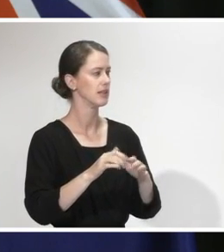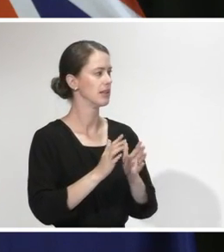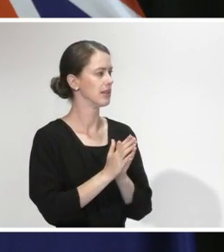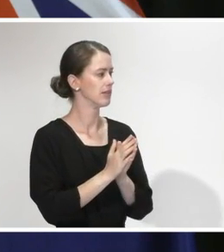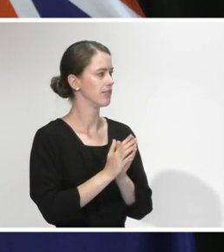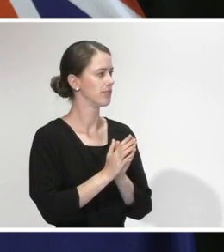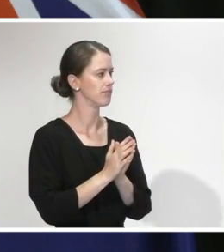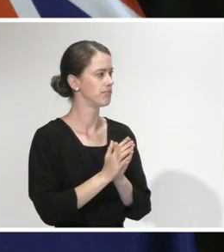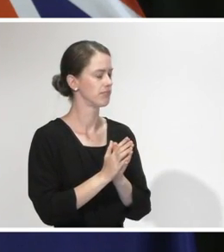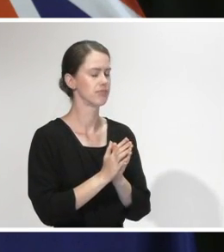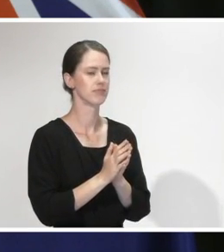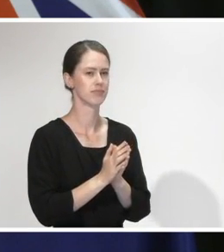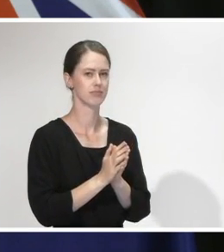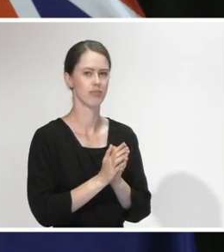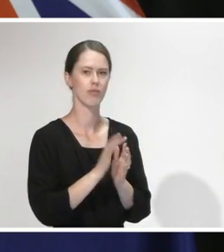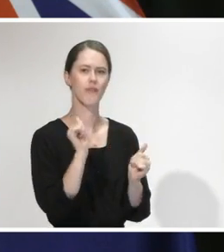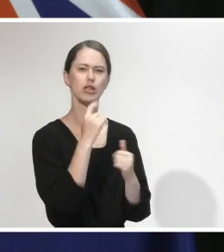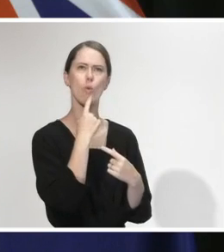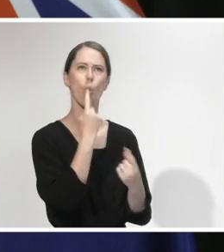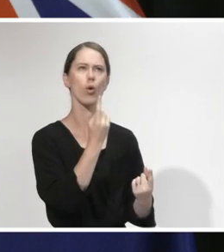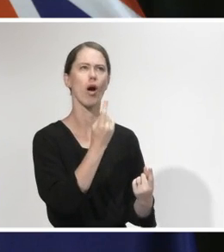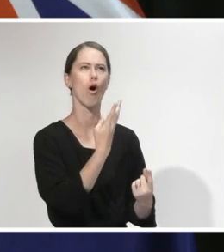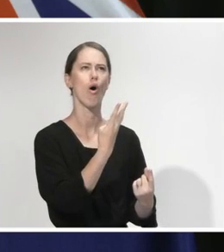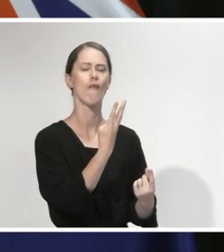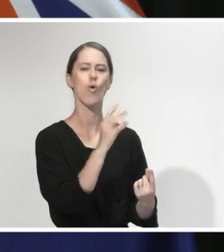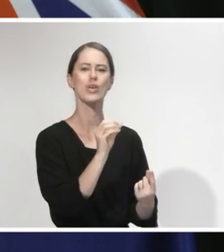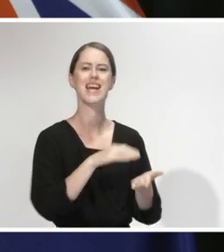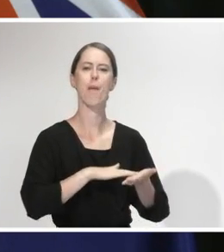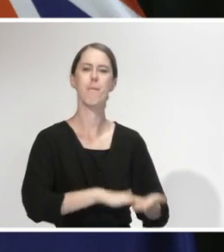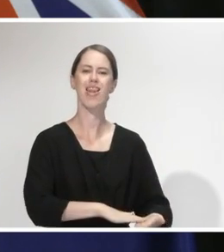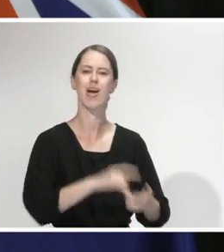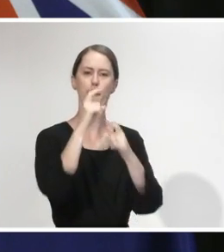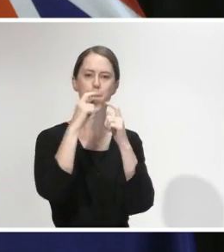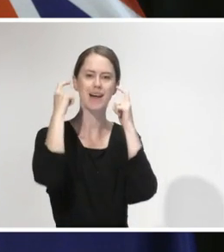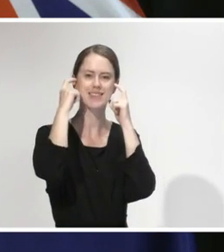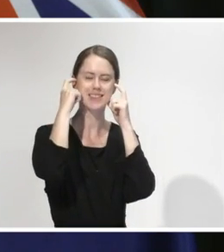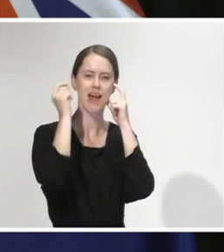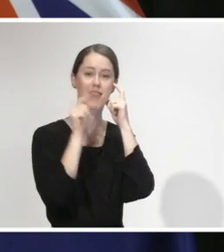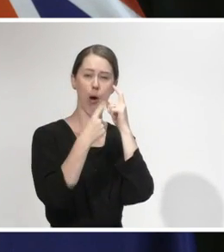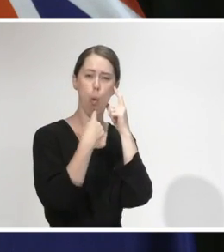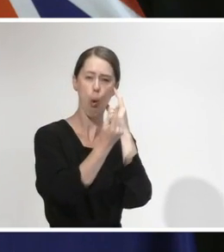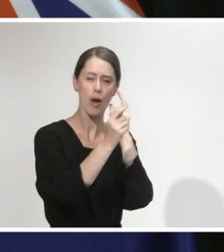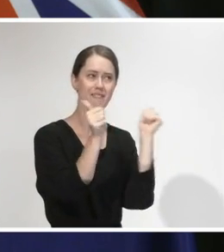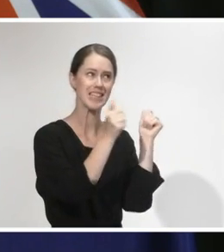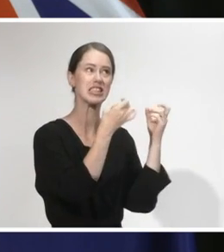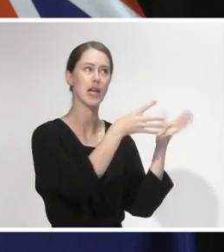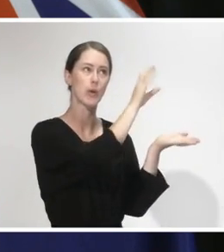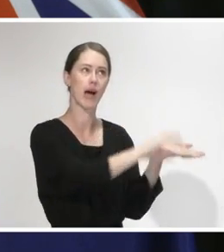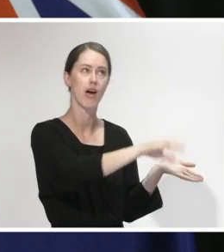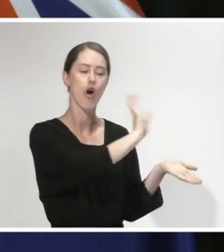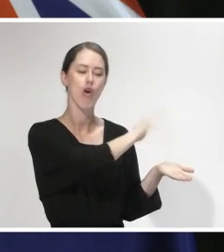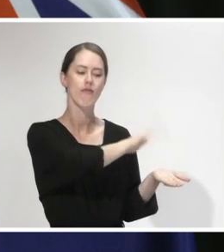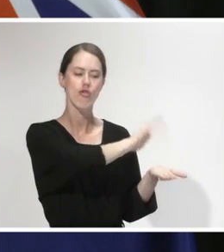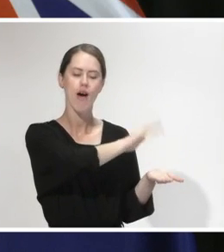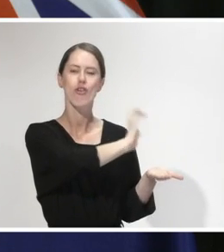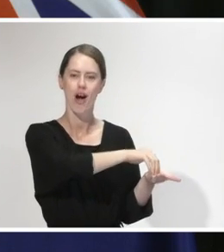I can say is that there was the order of, I think, the 40 million masks, and they have started to come in this week. So yes, they're on the way. We'll get